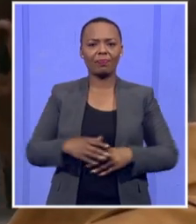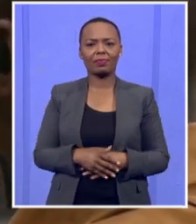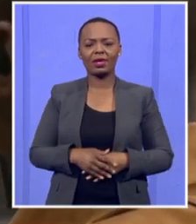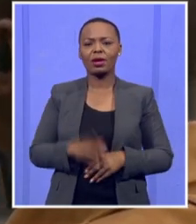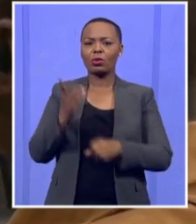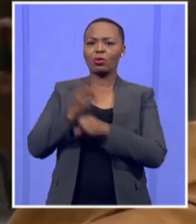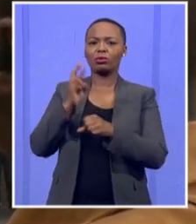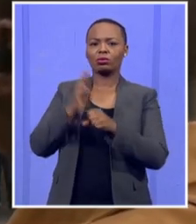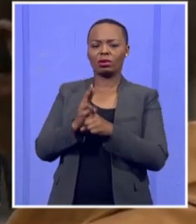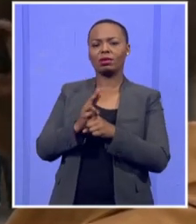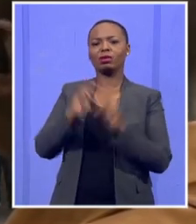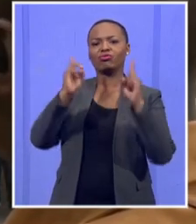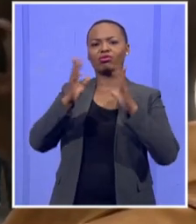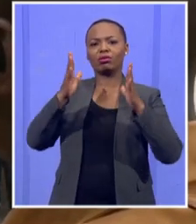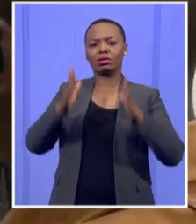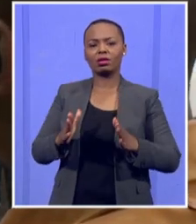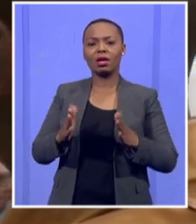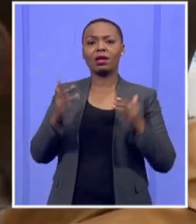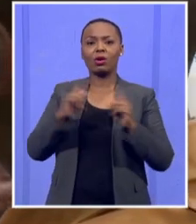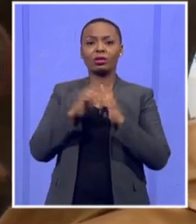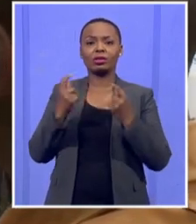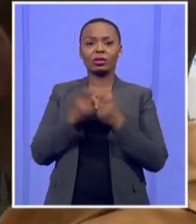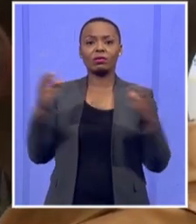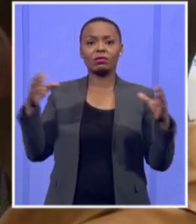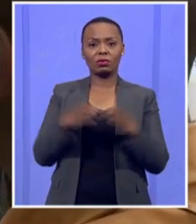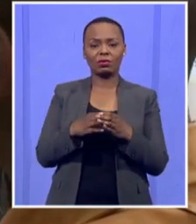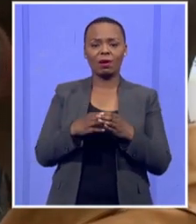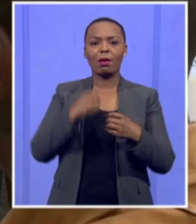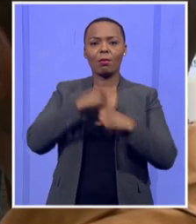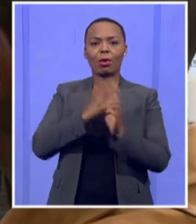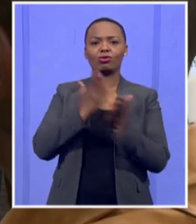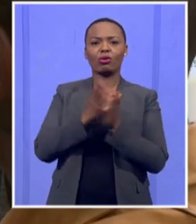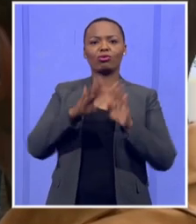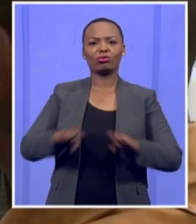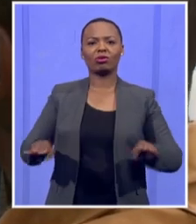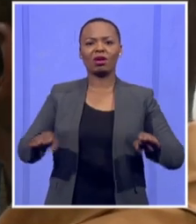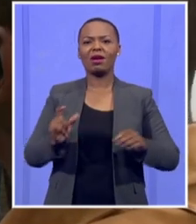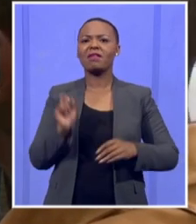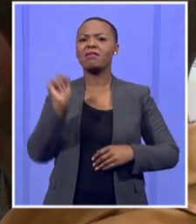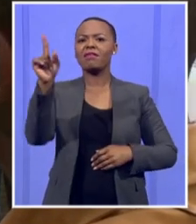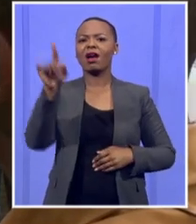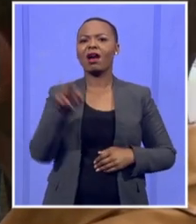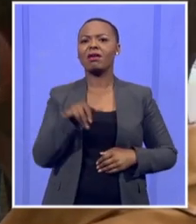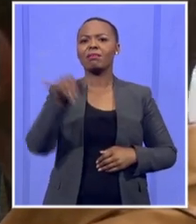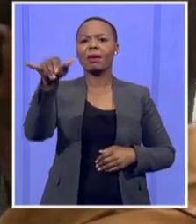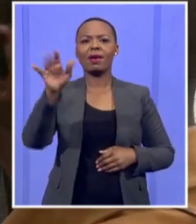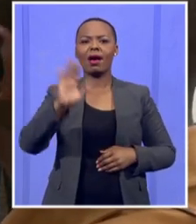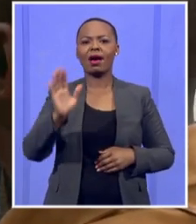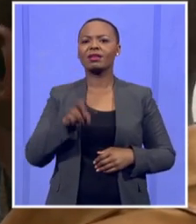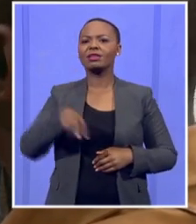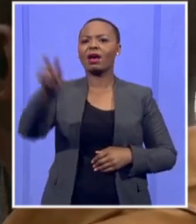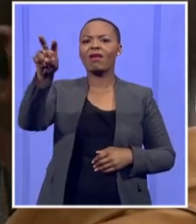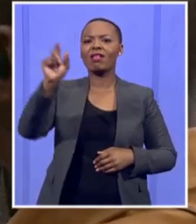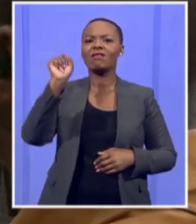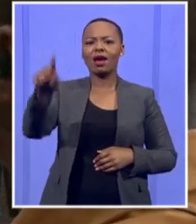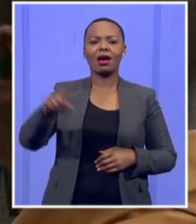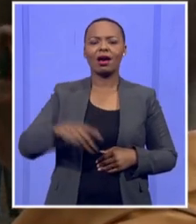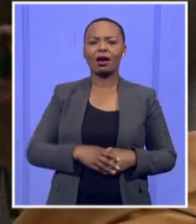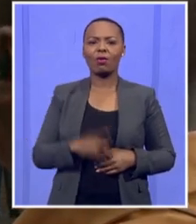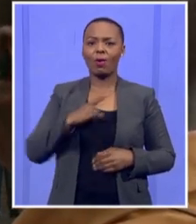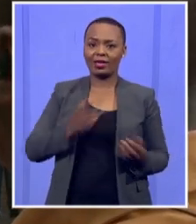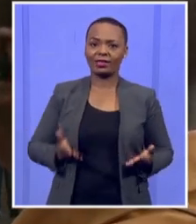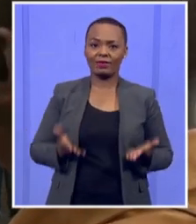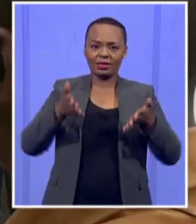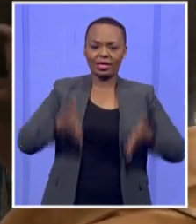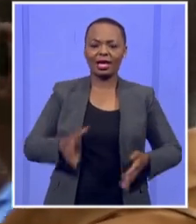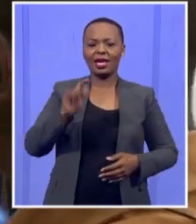that teamwork, to be able to make sure that these children do not have to really go somewhere else, because the services are here. And a child from Temba Hospital